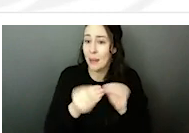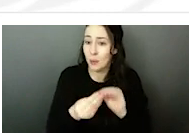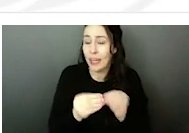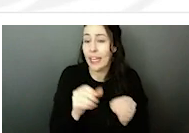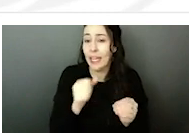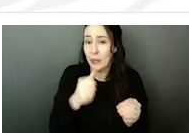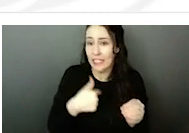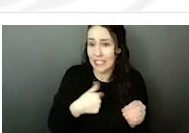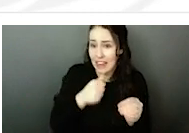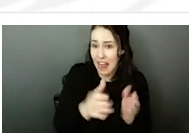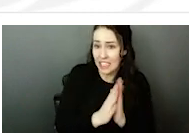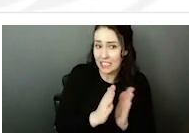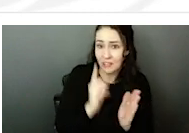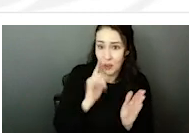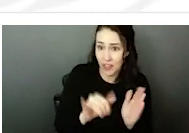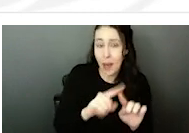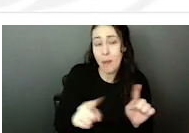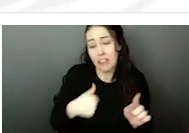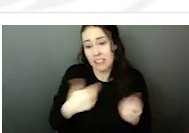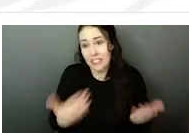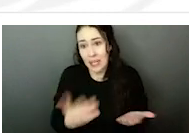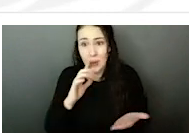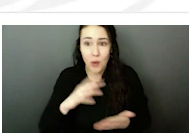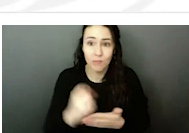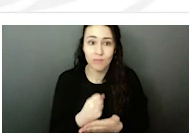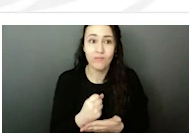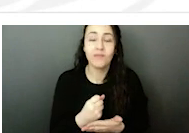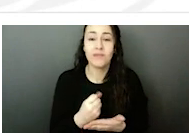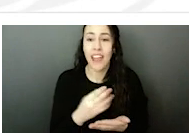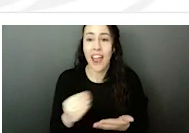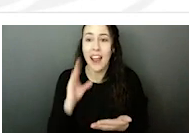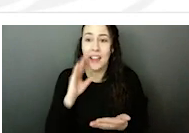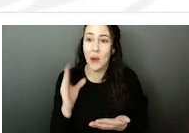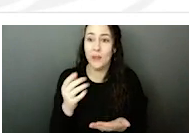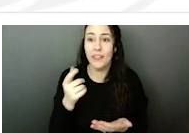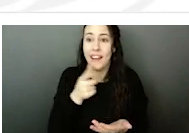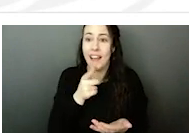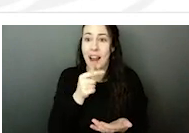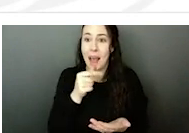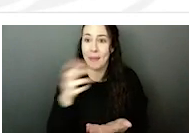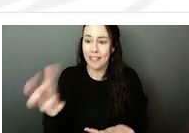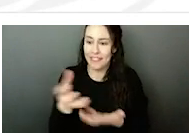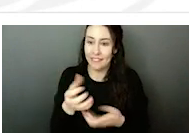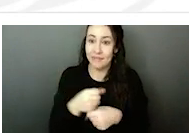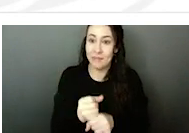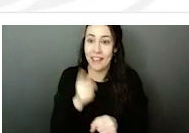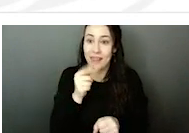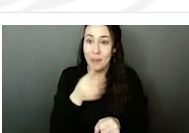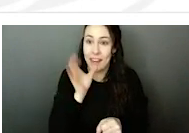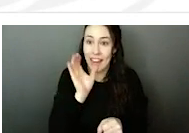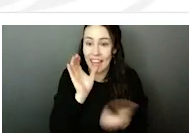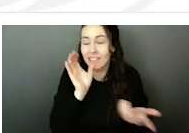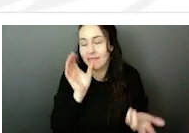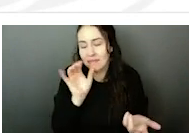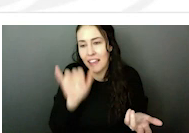gonna take what was given to us. You know, as we say, take those lemons and make lemonade. We like to say at the Chancellor's office, we're gonna take